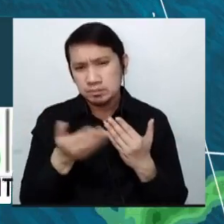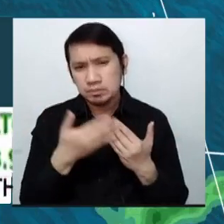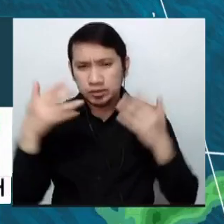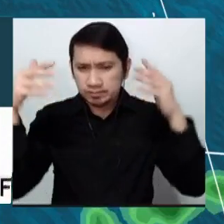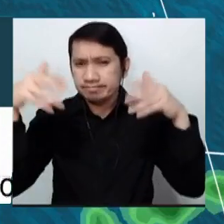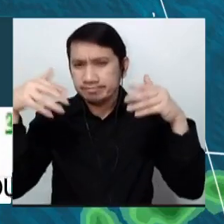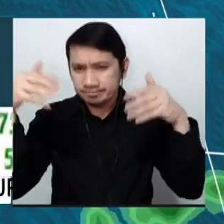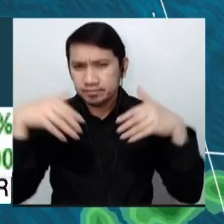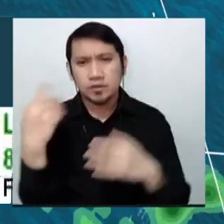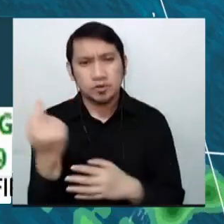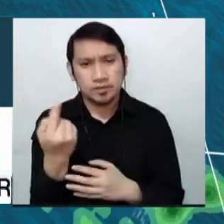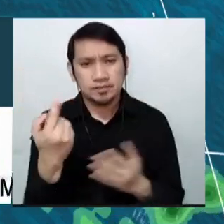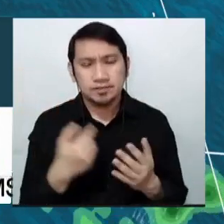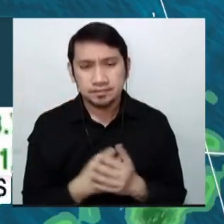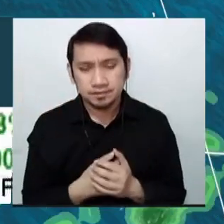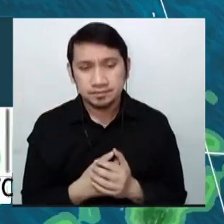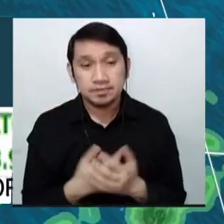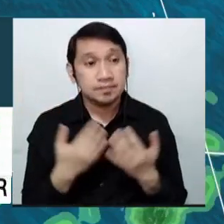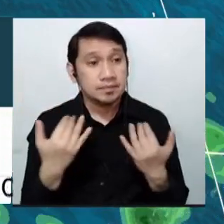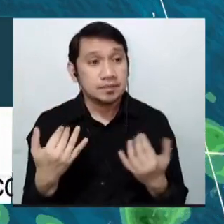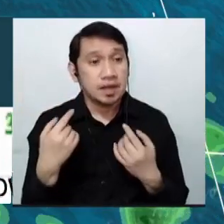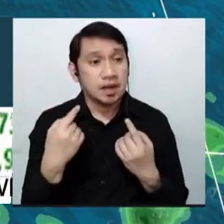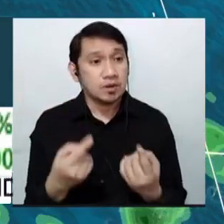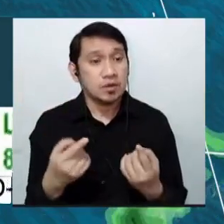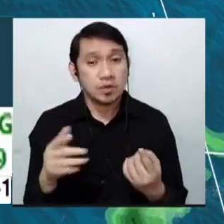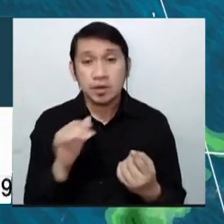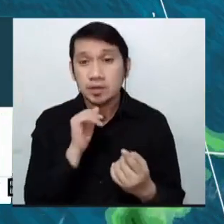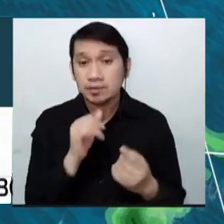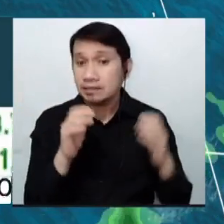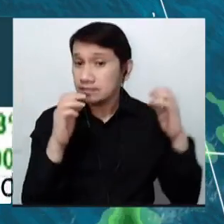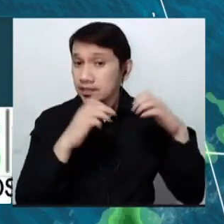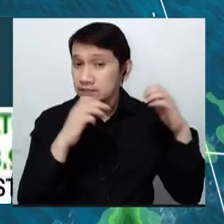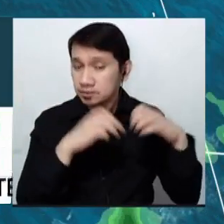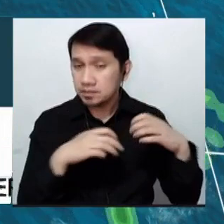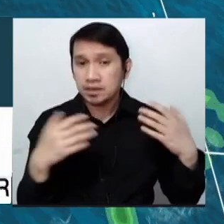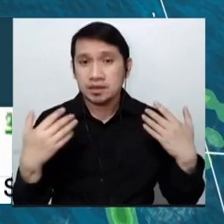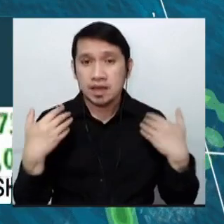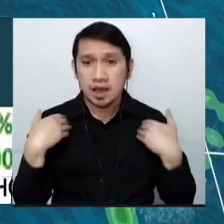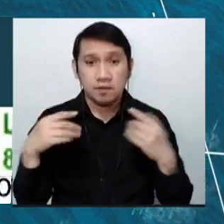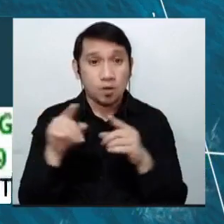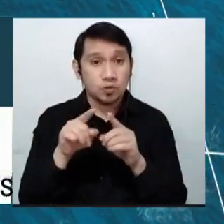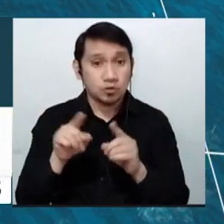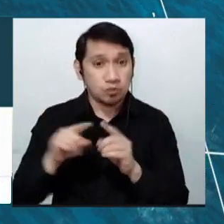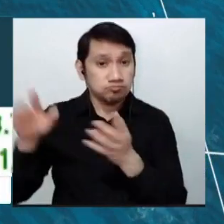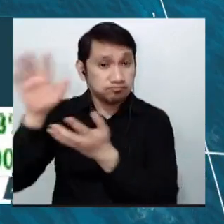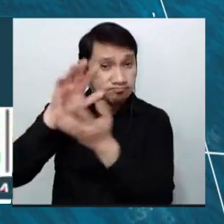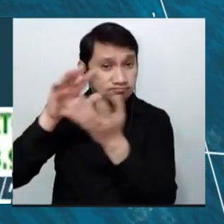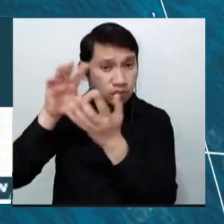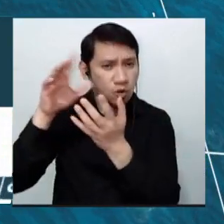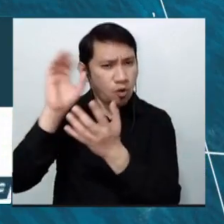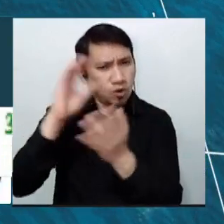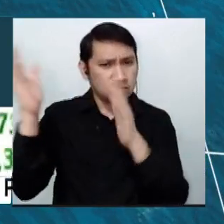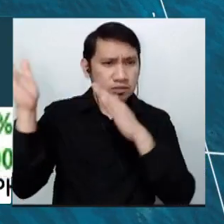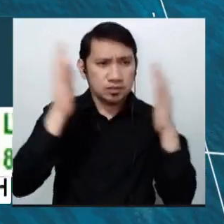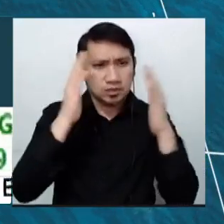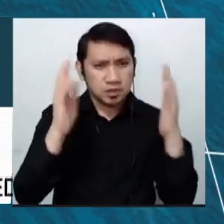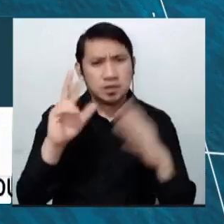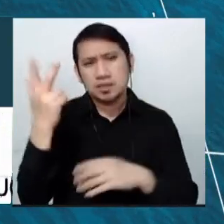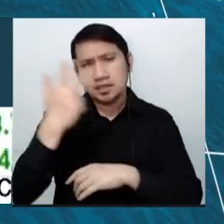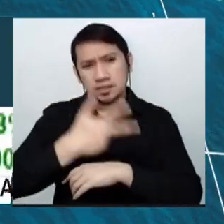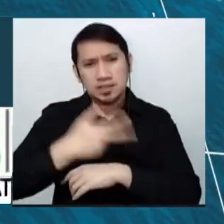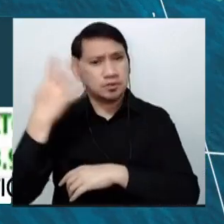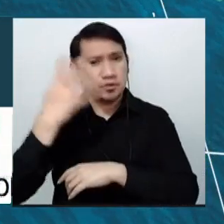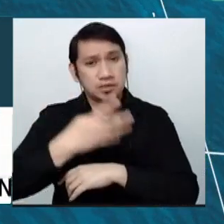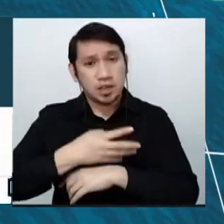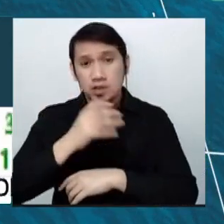sea condition. Meanwhile, we do not expect any tropical cyclone developing within the next 2 to 3 days or over the